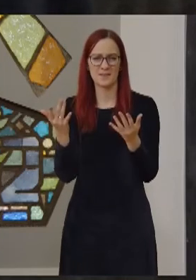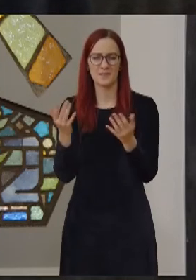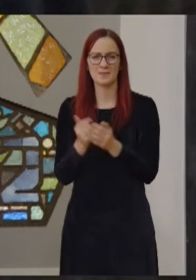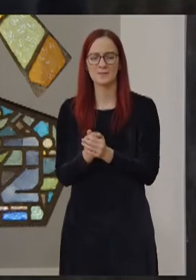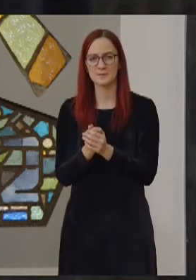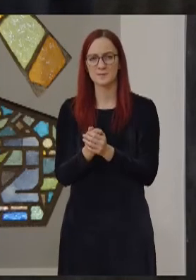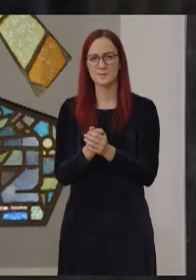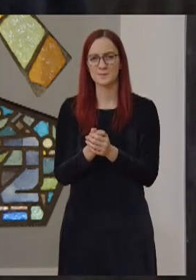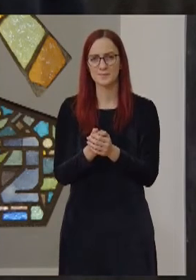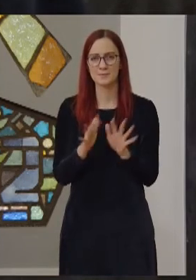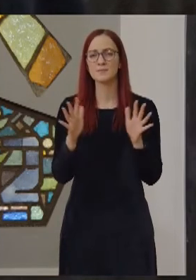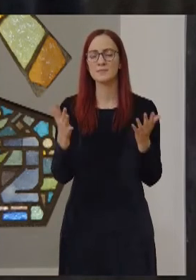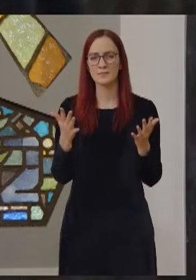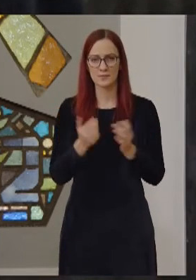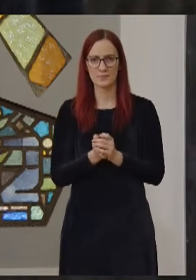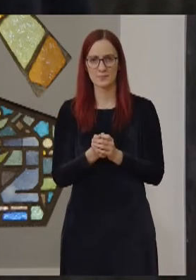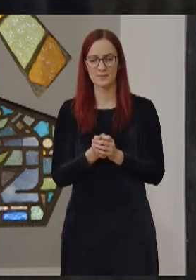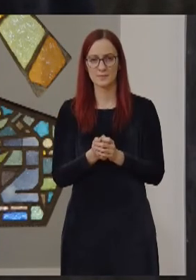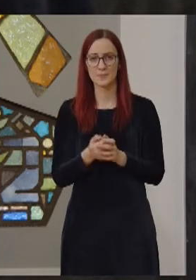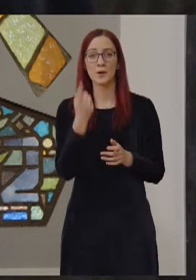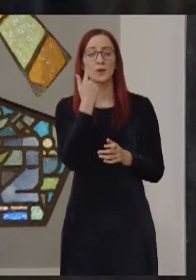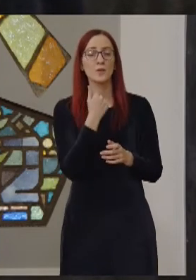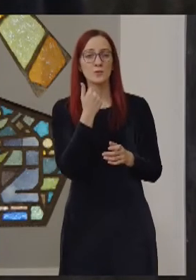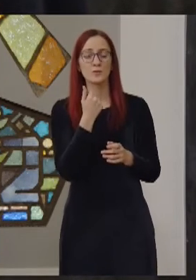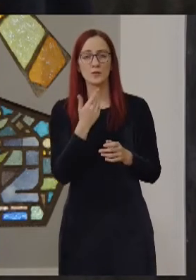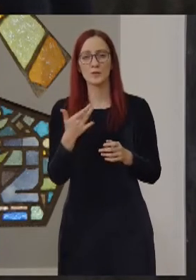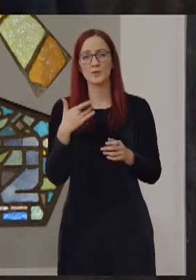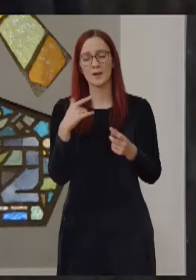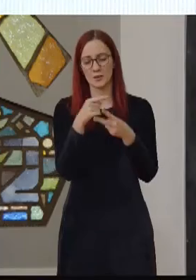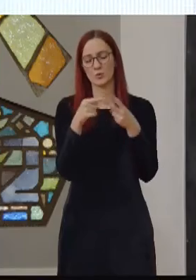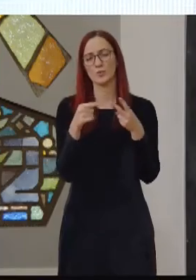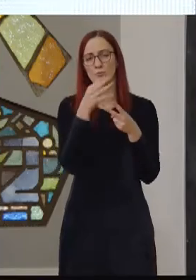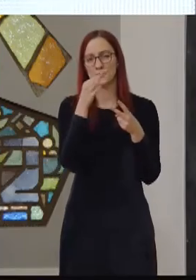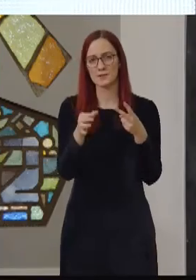incorrectly interpreted, misinterpreted, and this is done on purpose.